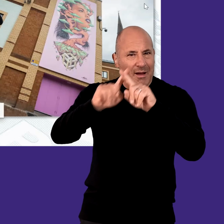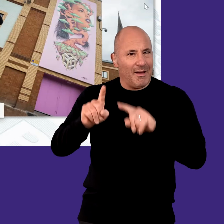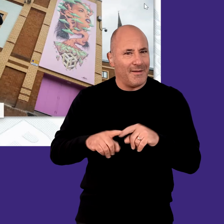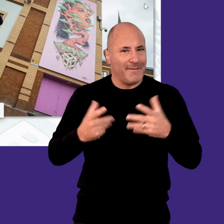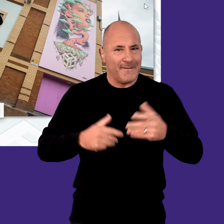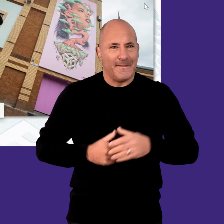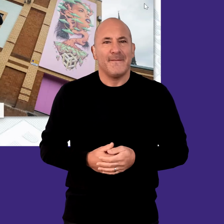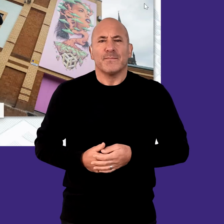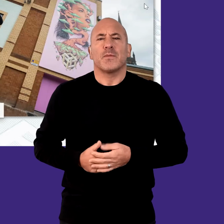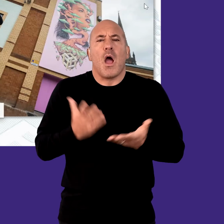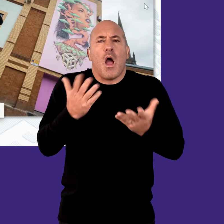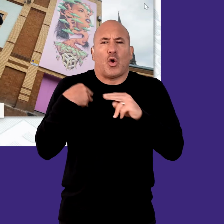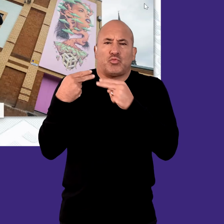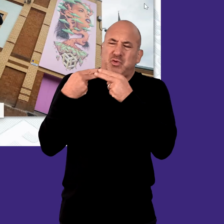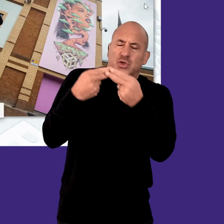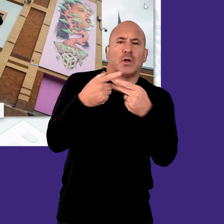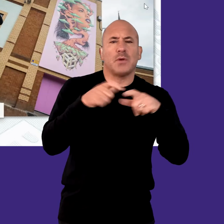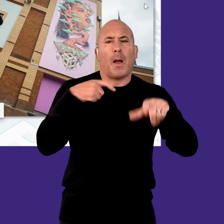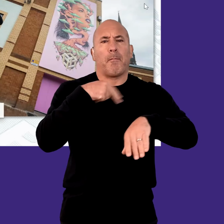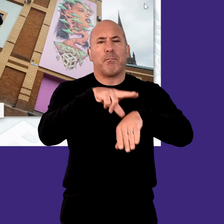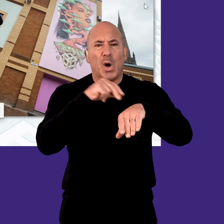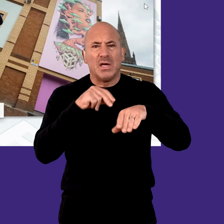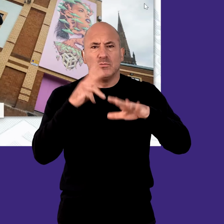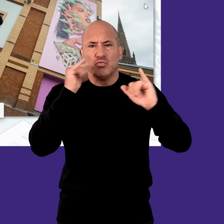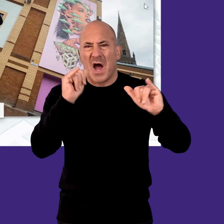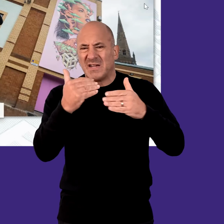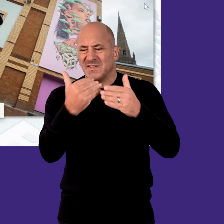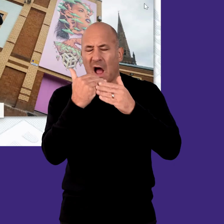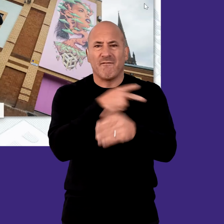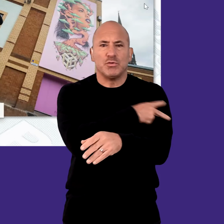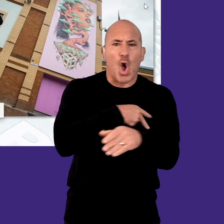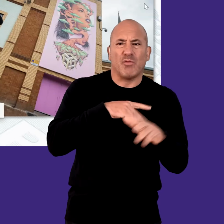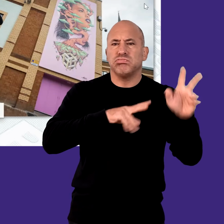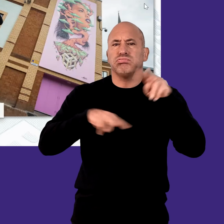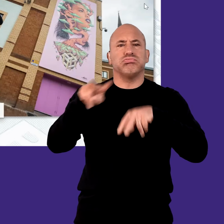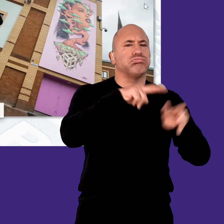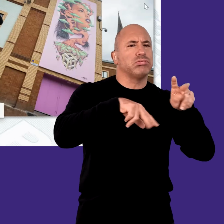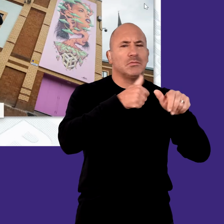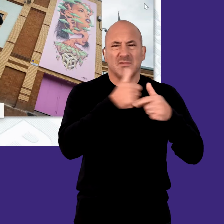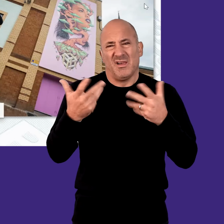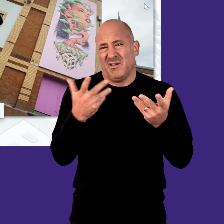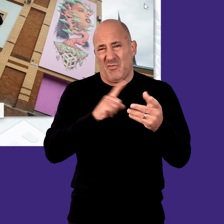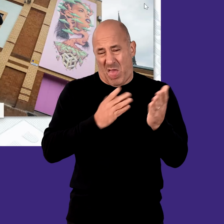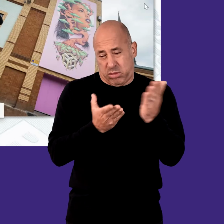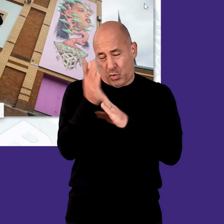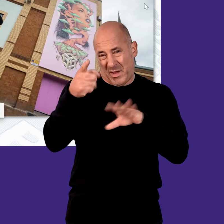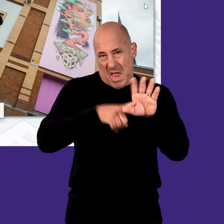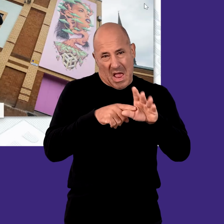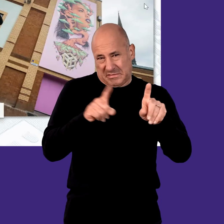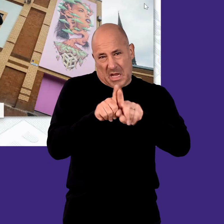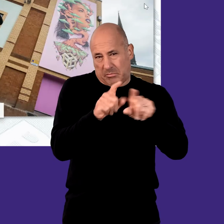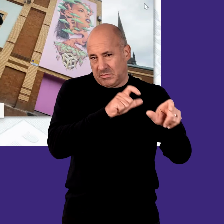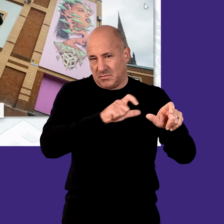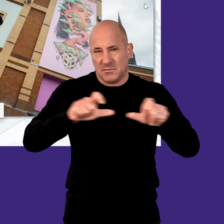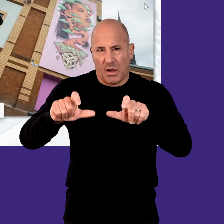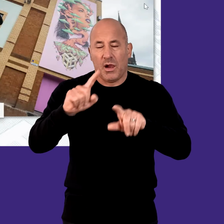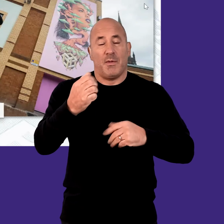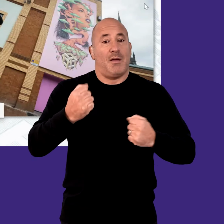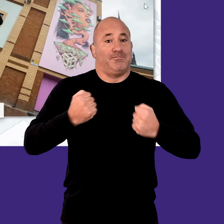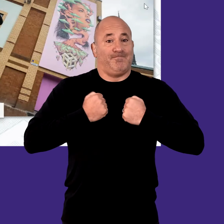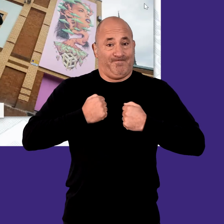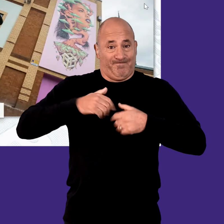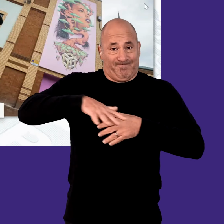and bring about change as well. So yes, we did a very traditional policing kind of role in terms of safety and security for everything that